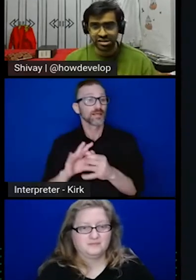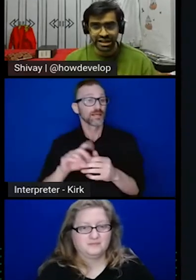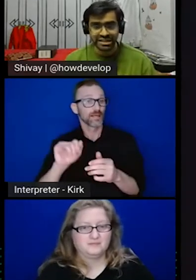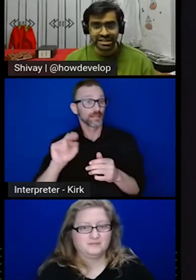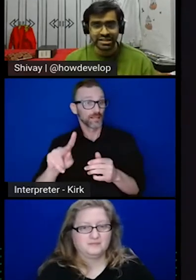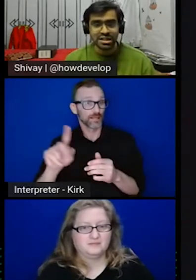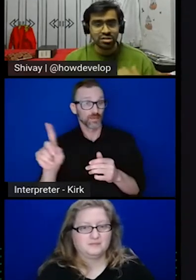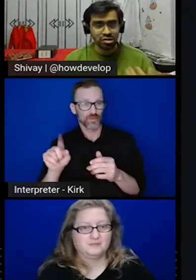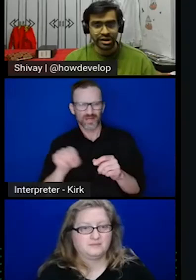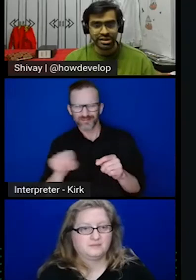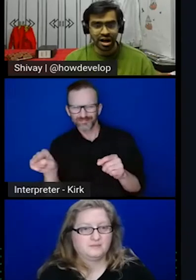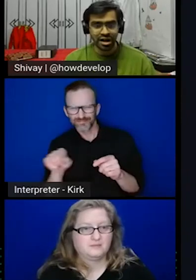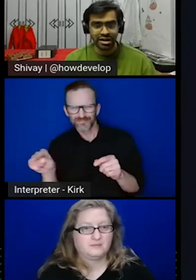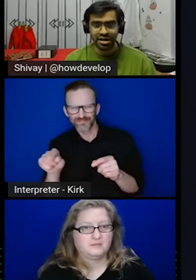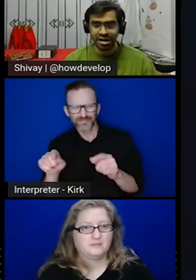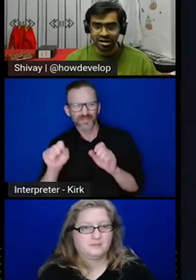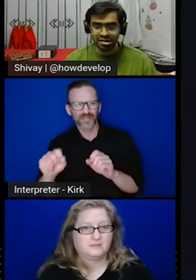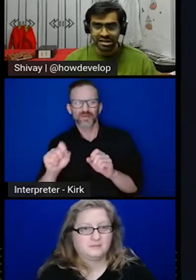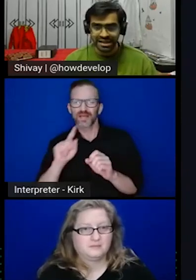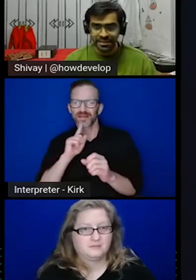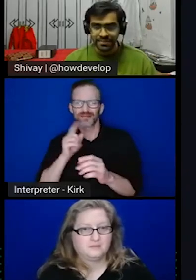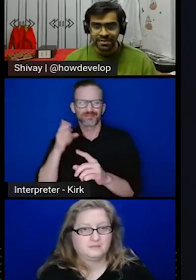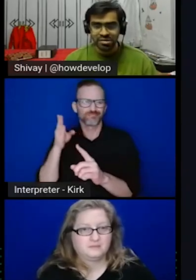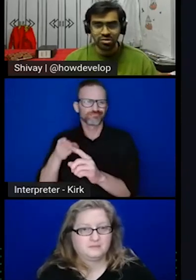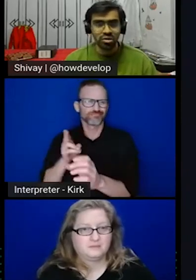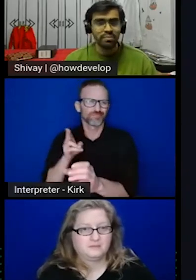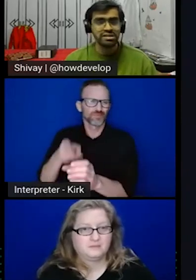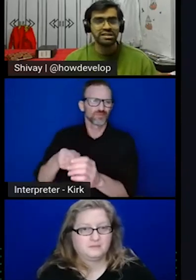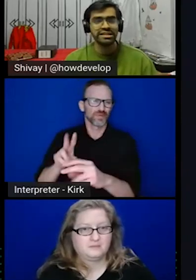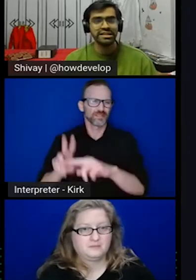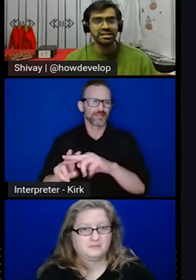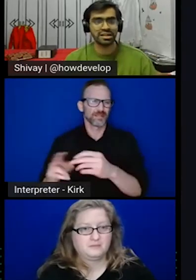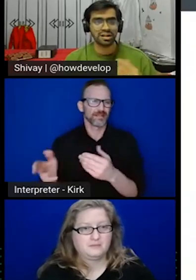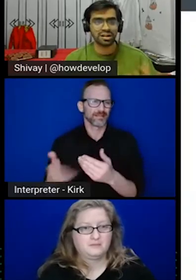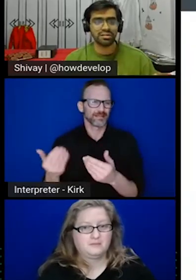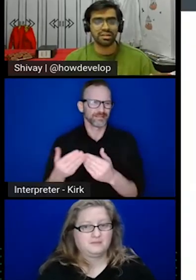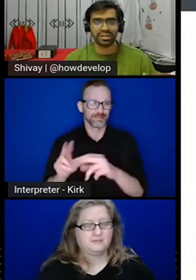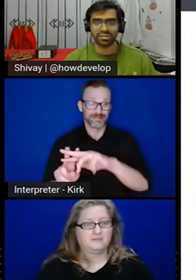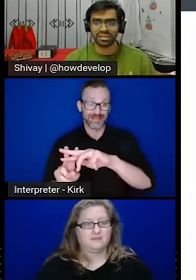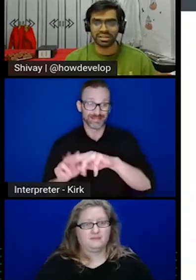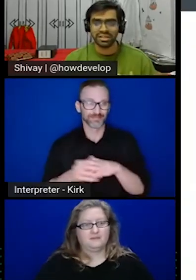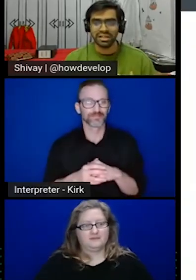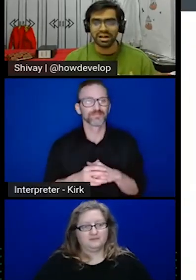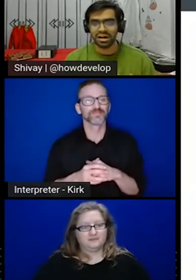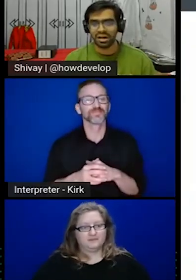can just directly join our Slack. So basically, the